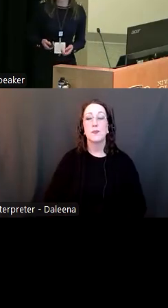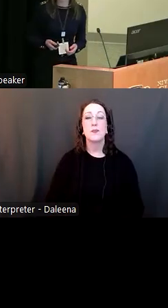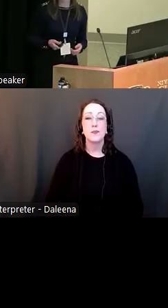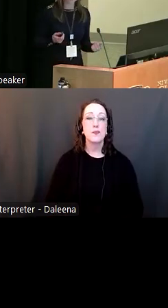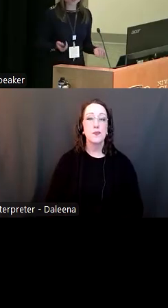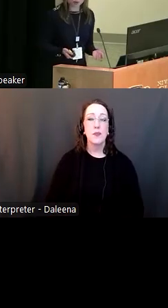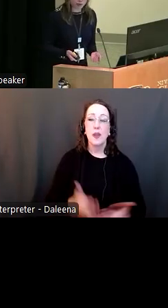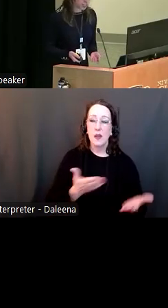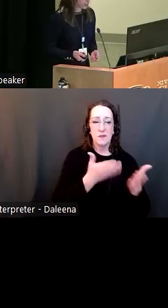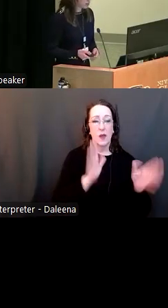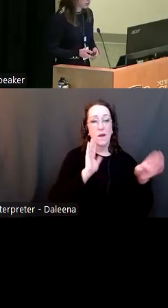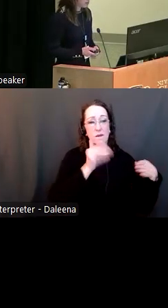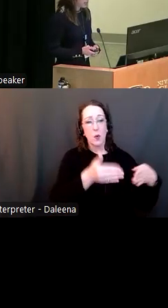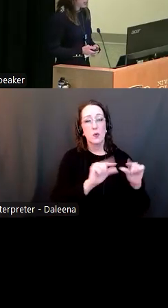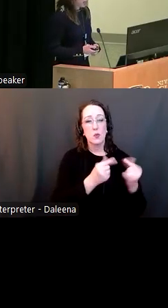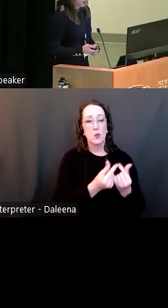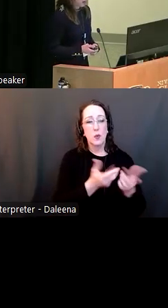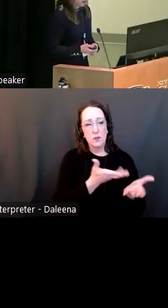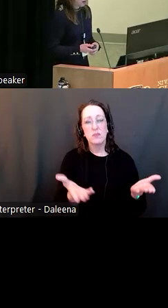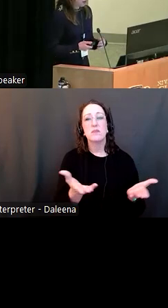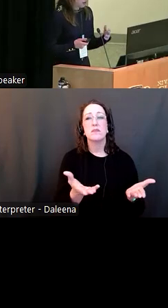our focus group of patients,